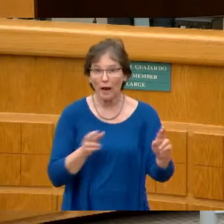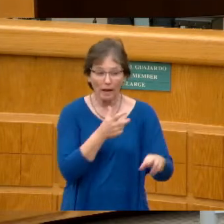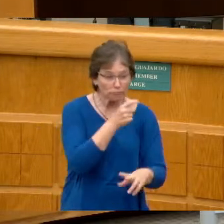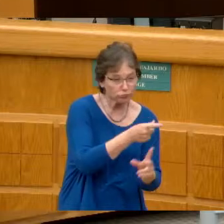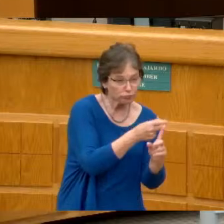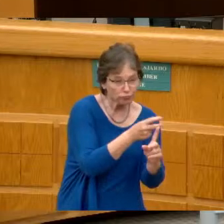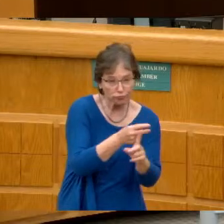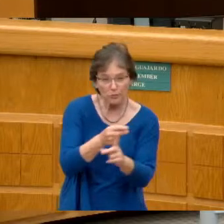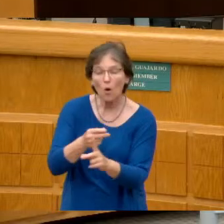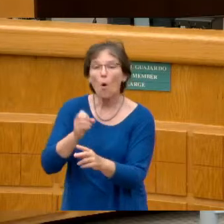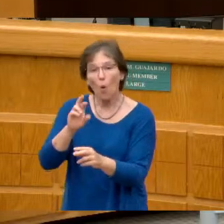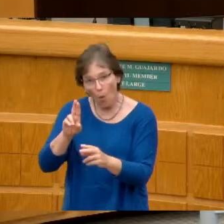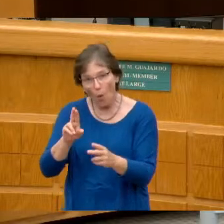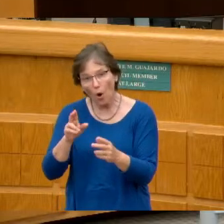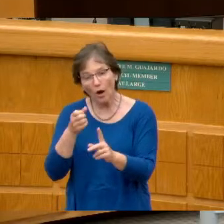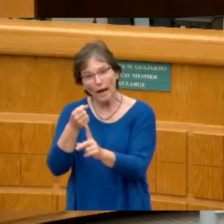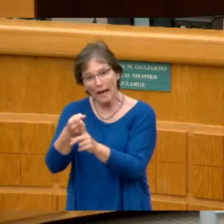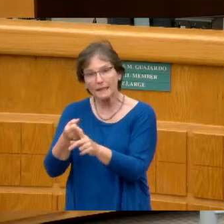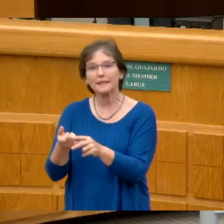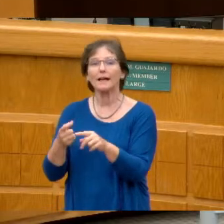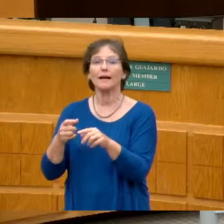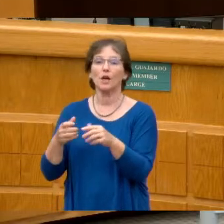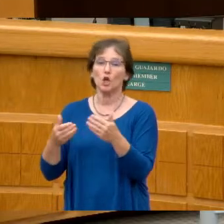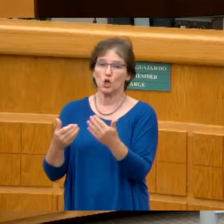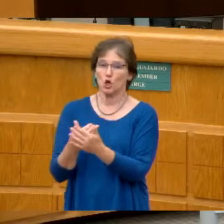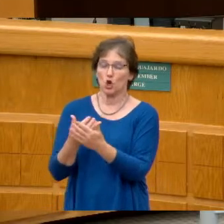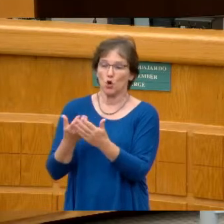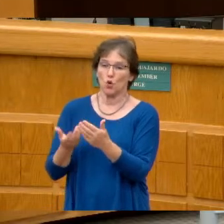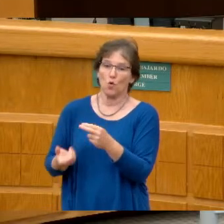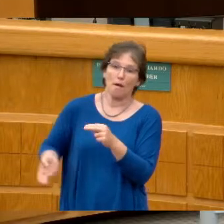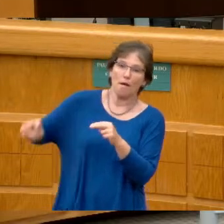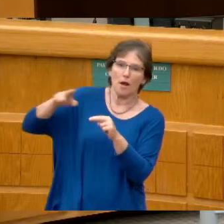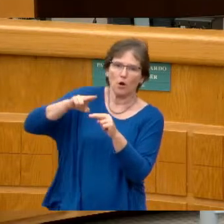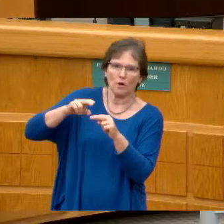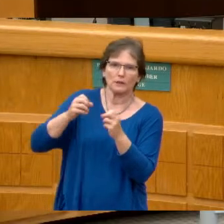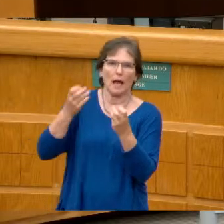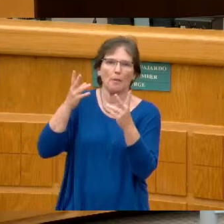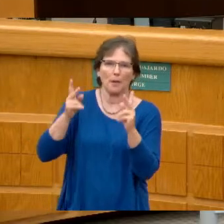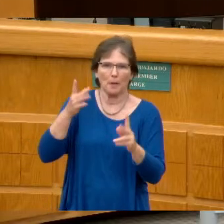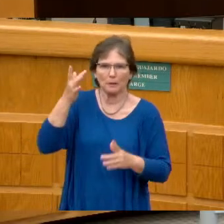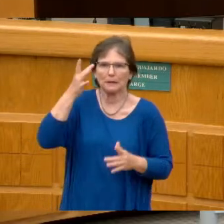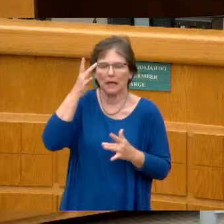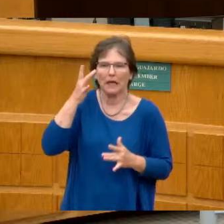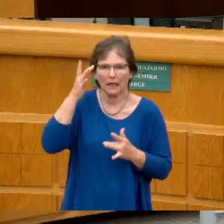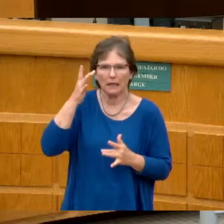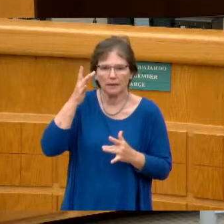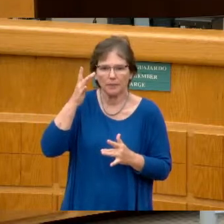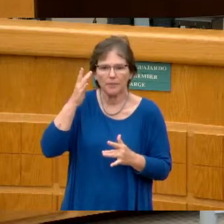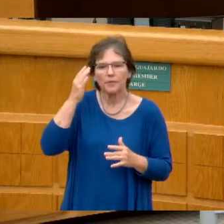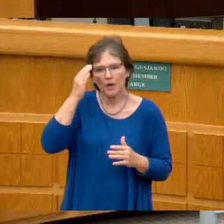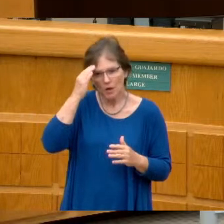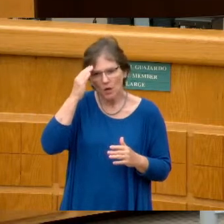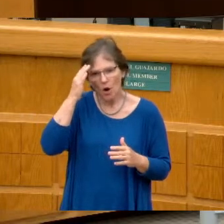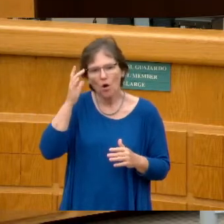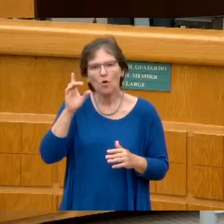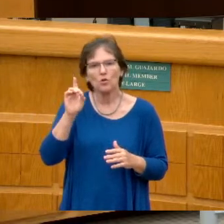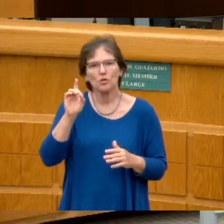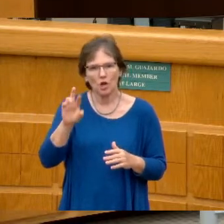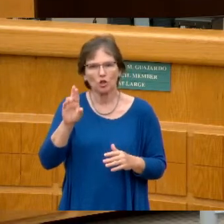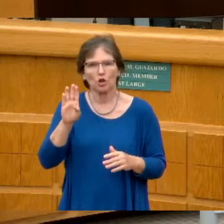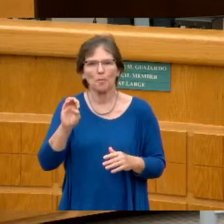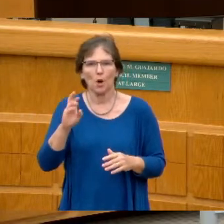Rodriguez and all of the healthcare stakeholders in our community have been gathering often to discuss